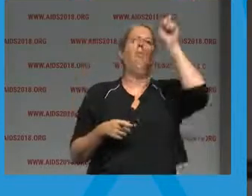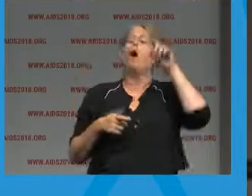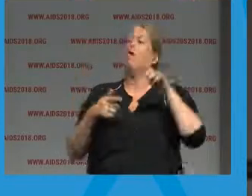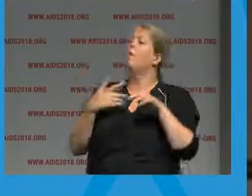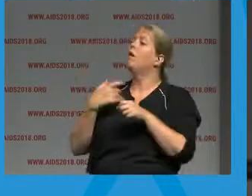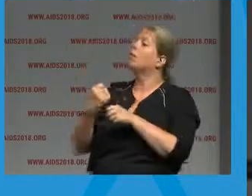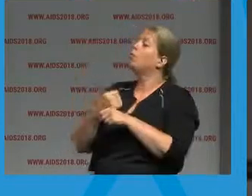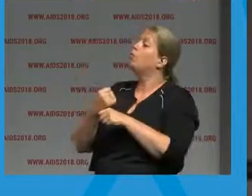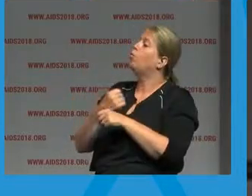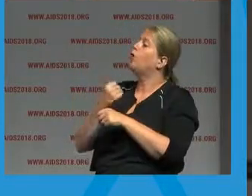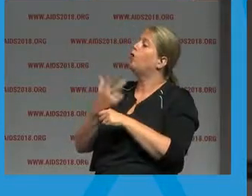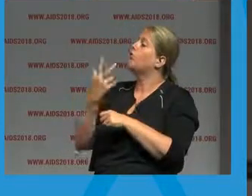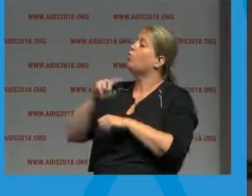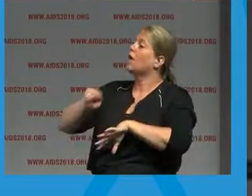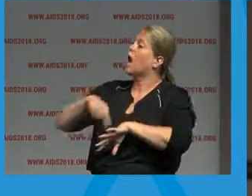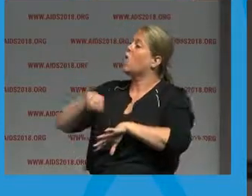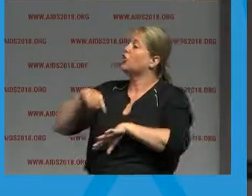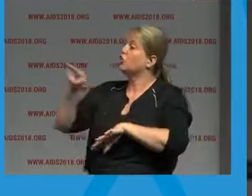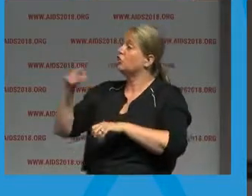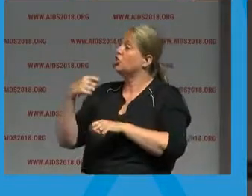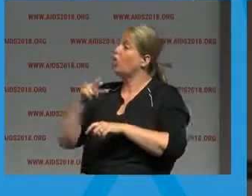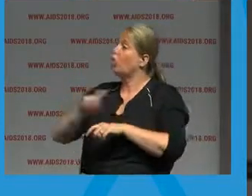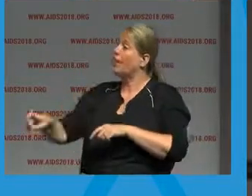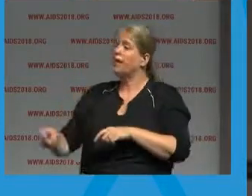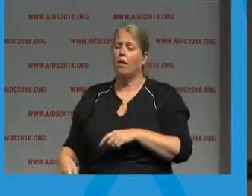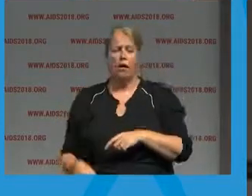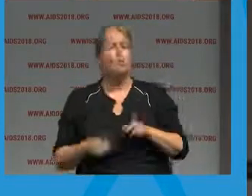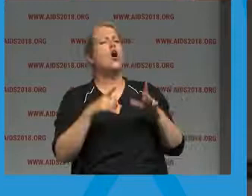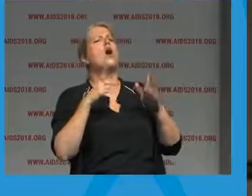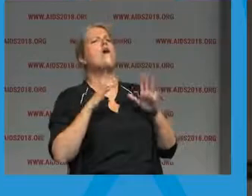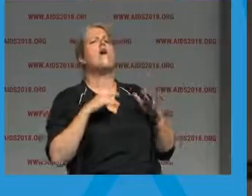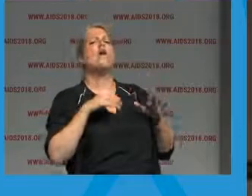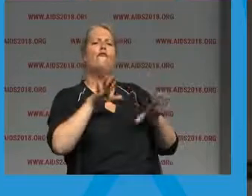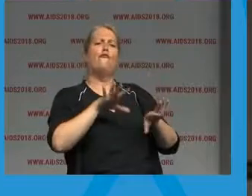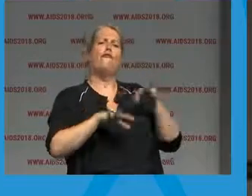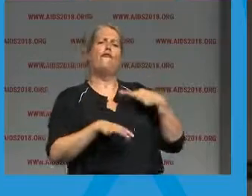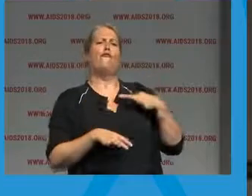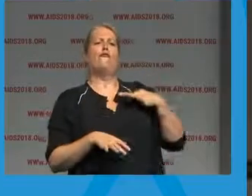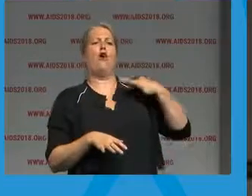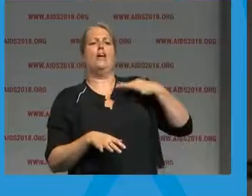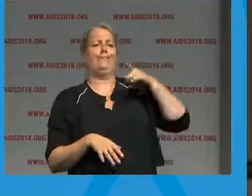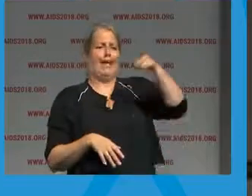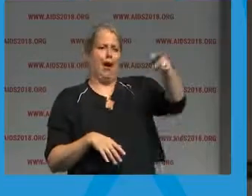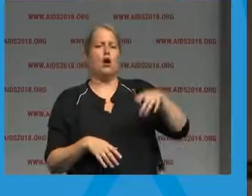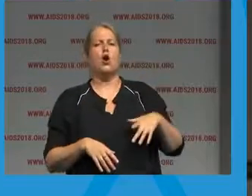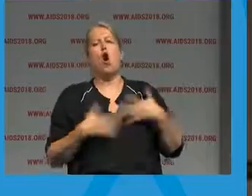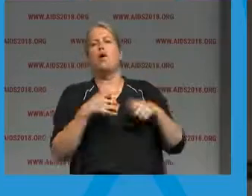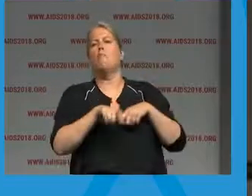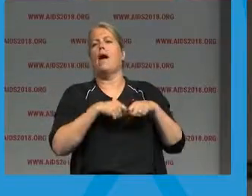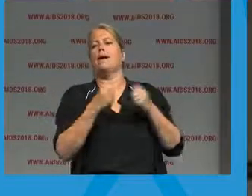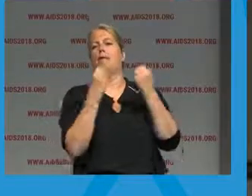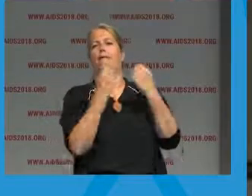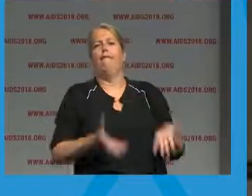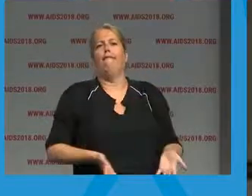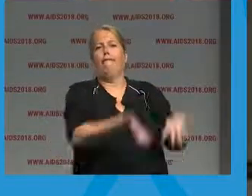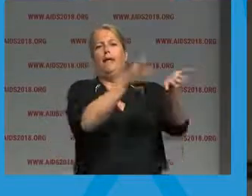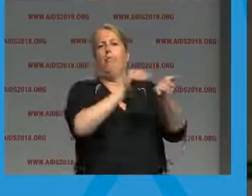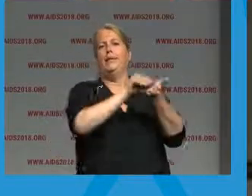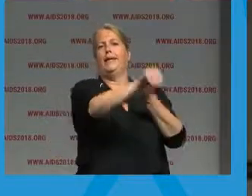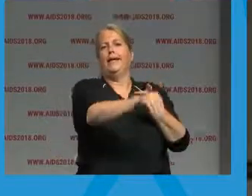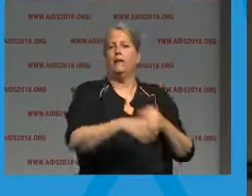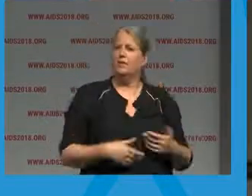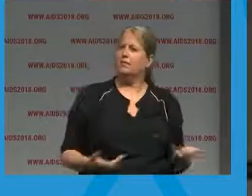hours a week should be a volunteer, a community health volunteer, or pay them with a bicycle or something? I was here